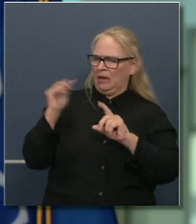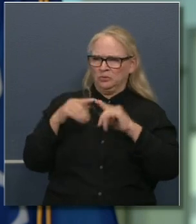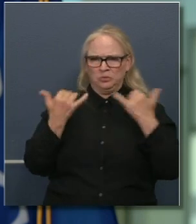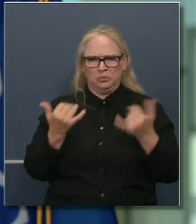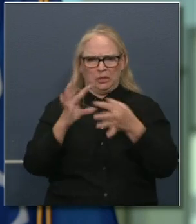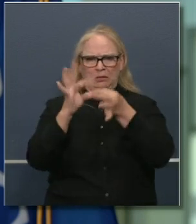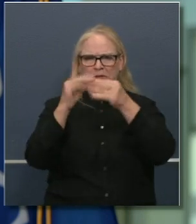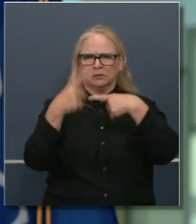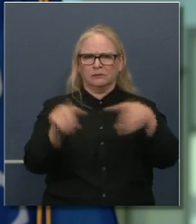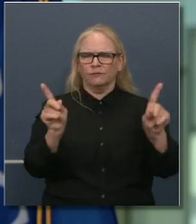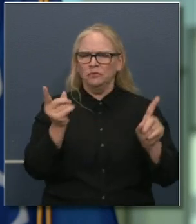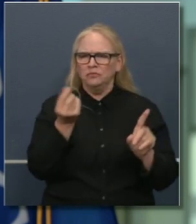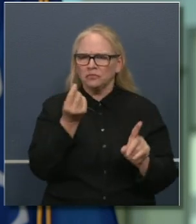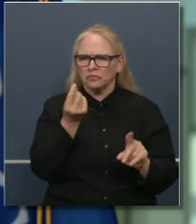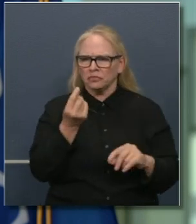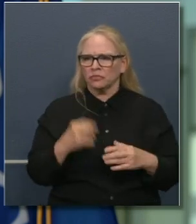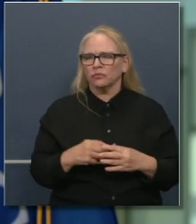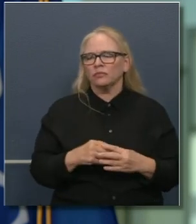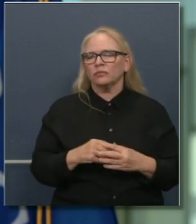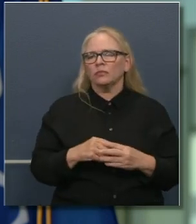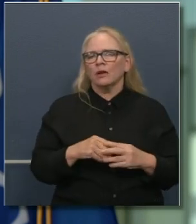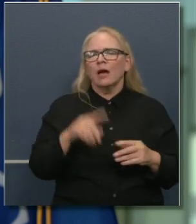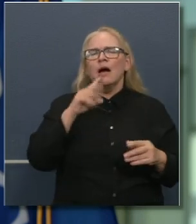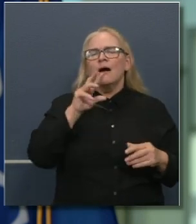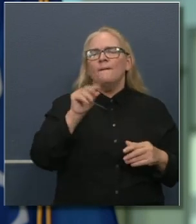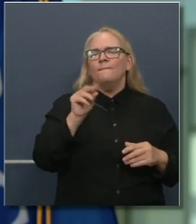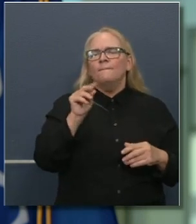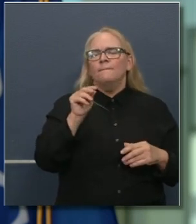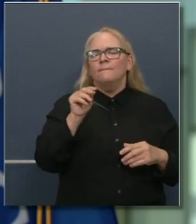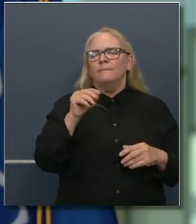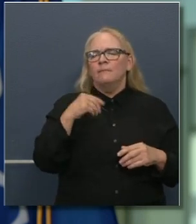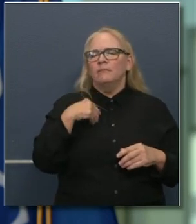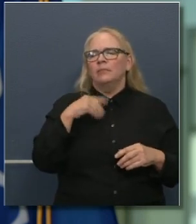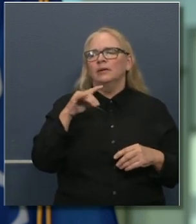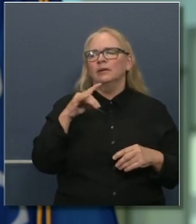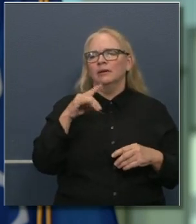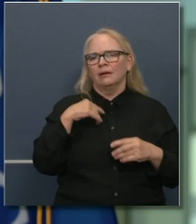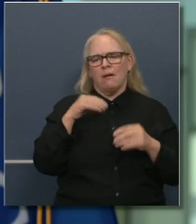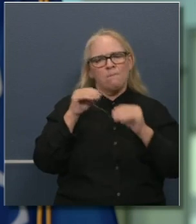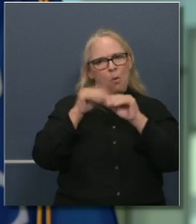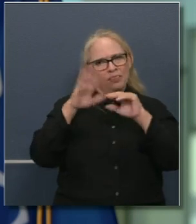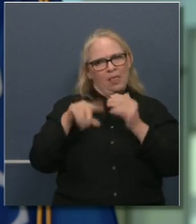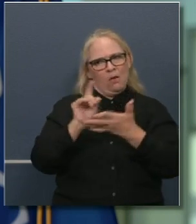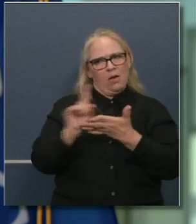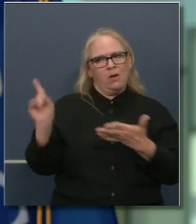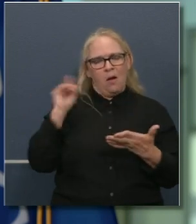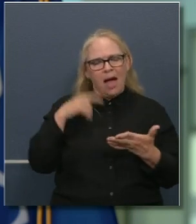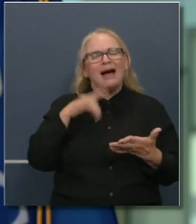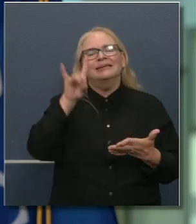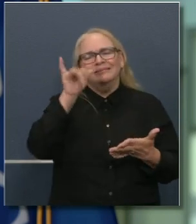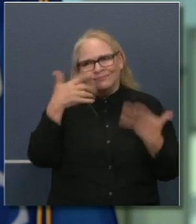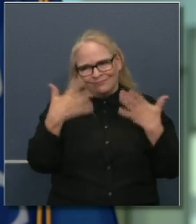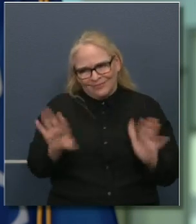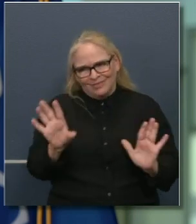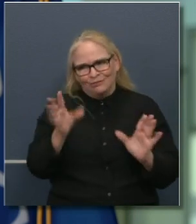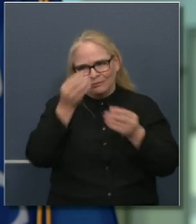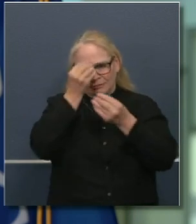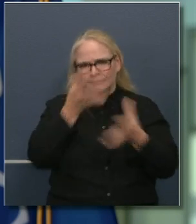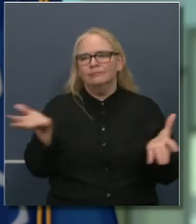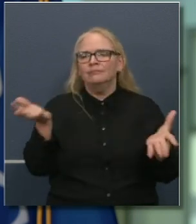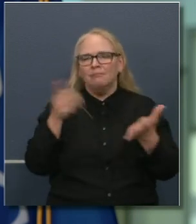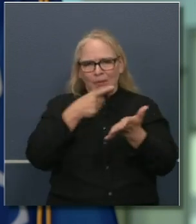certainly was not my intention, quite the contrary. We've been planning to make this announcement for some time. We've been working very